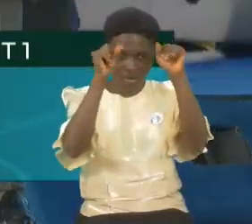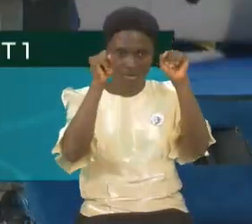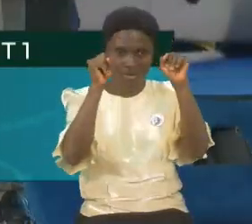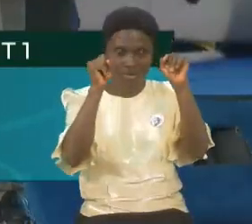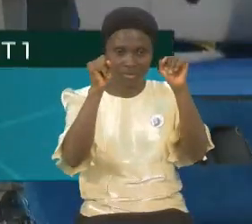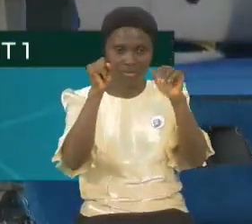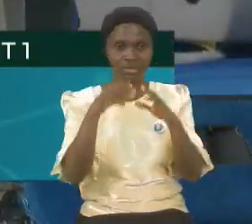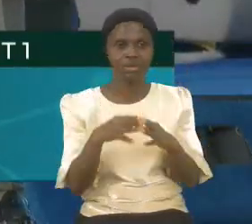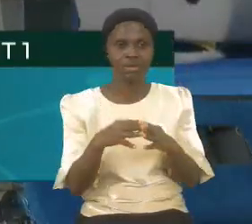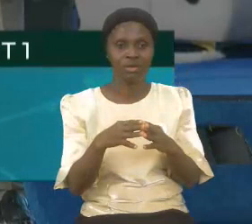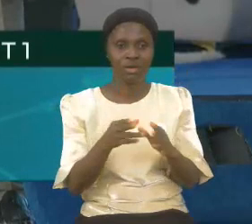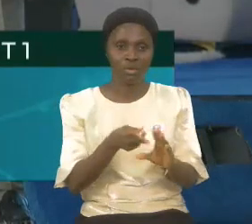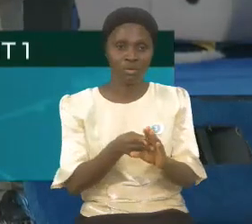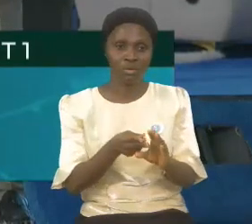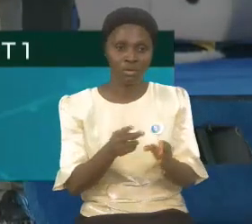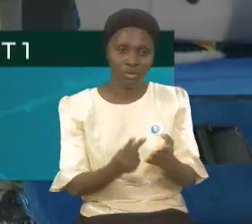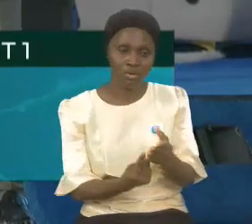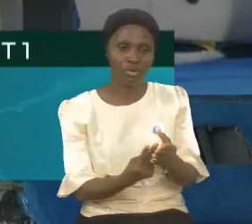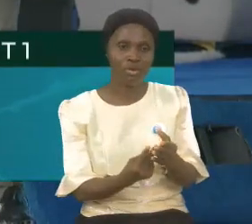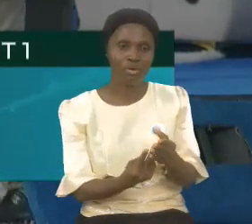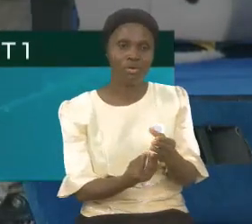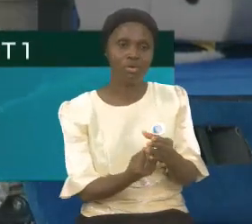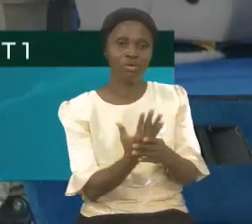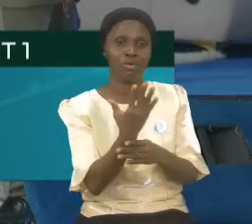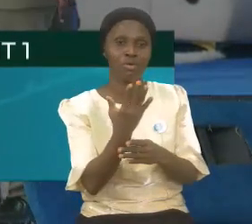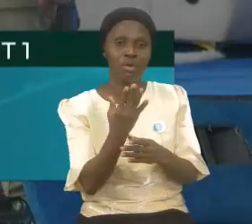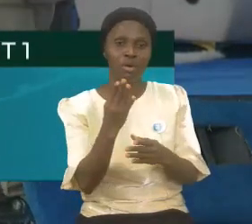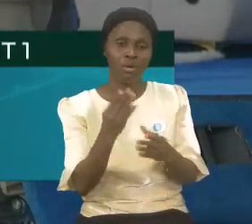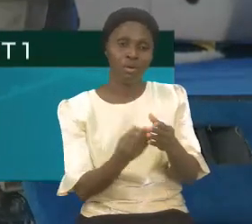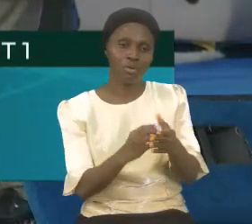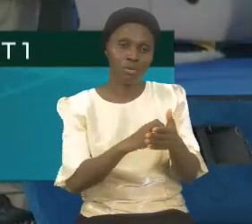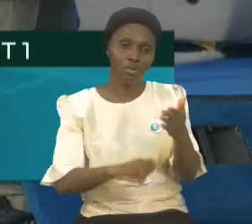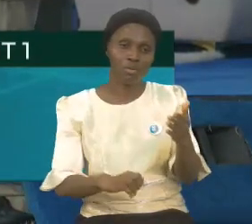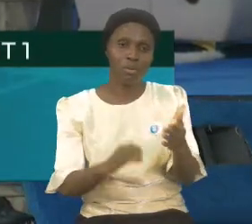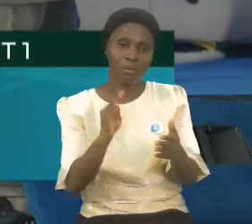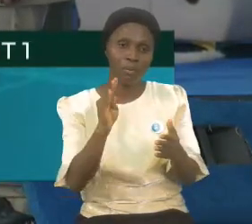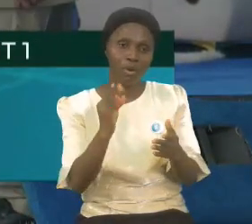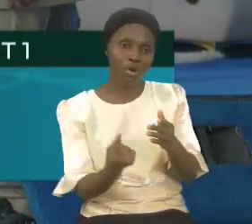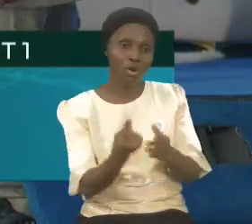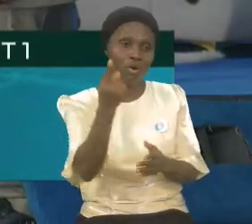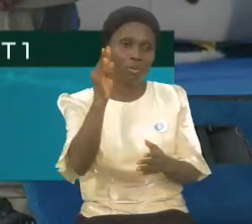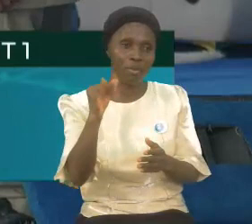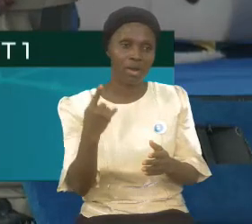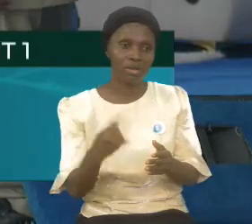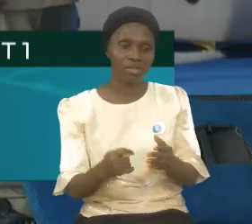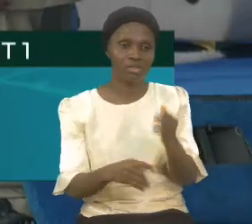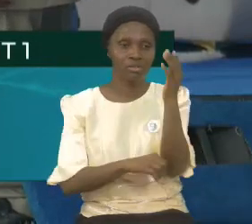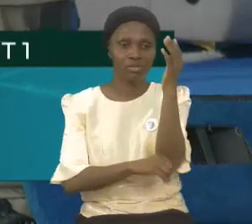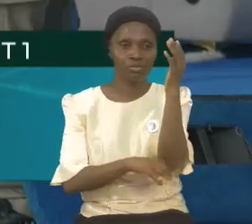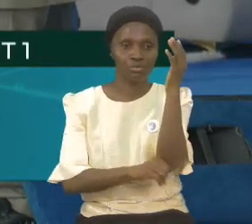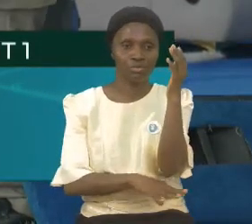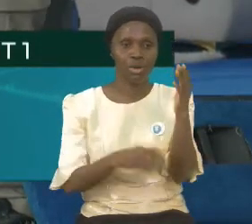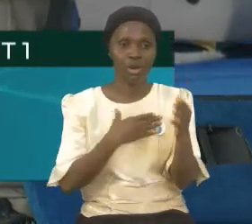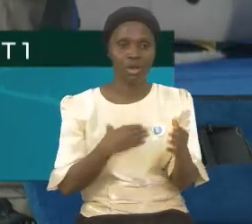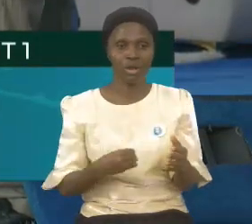3 of the first horns plucked up by the root. He'll fight against those 3 and